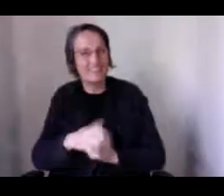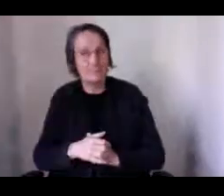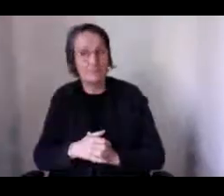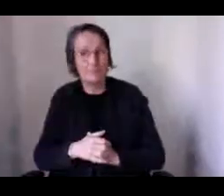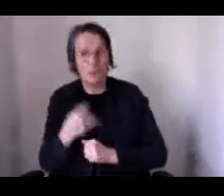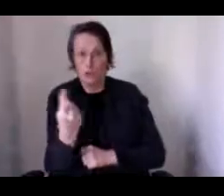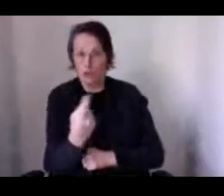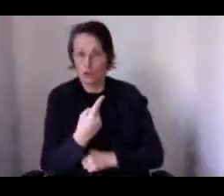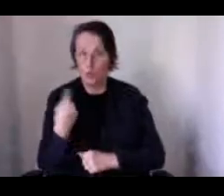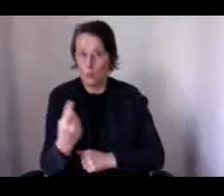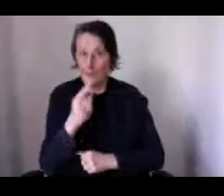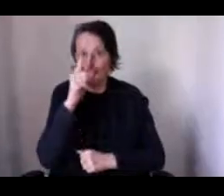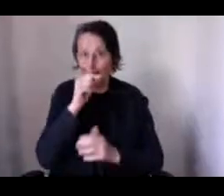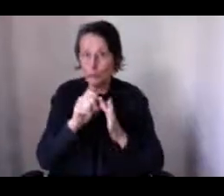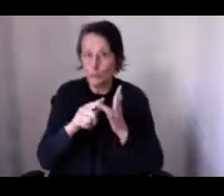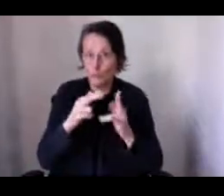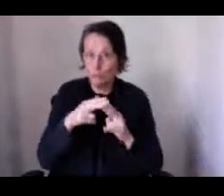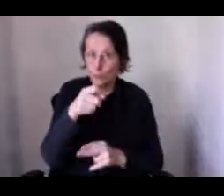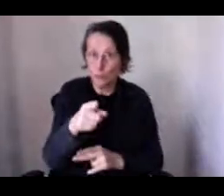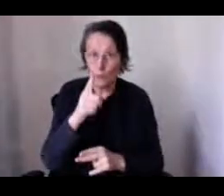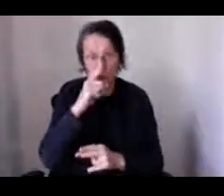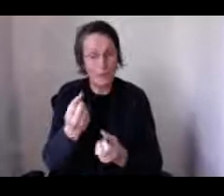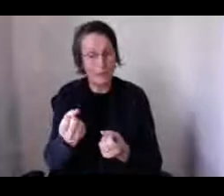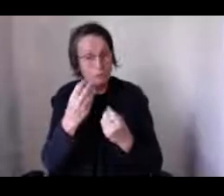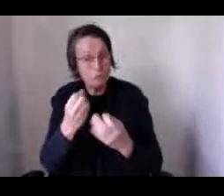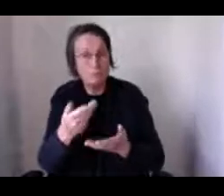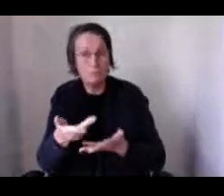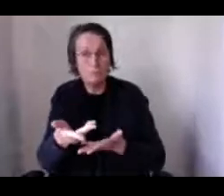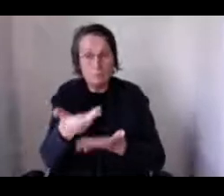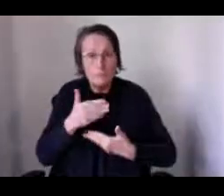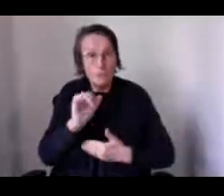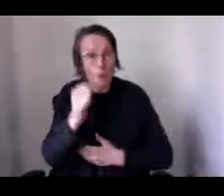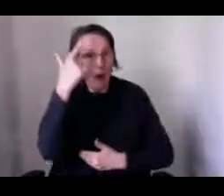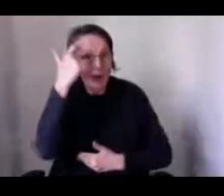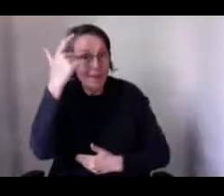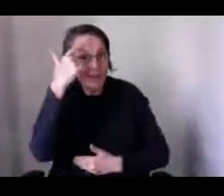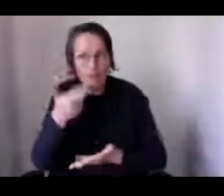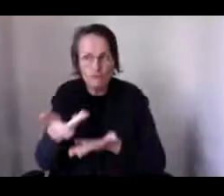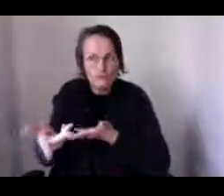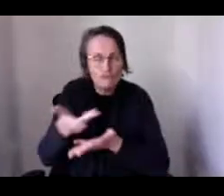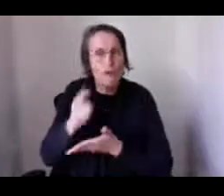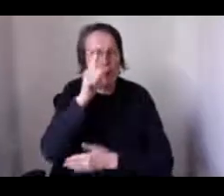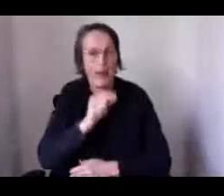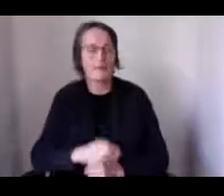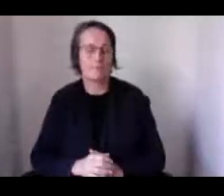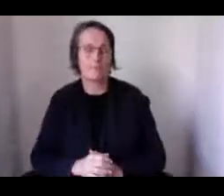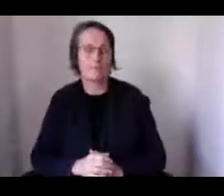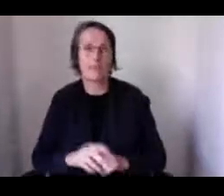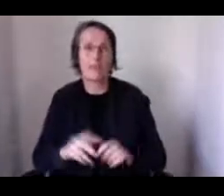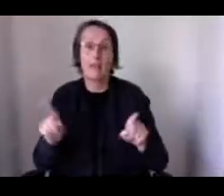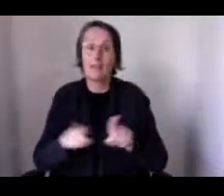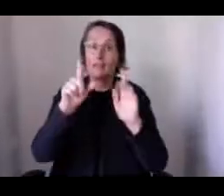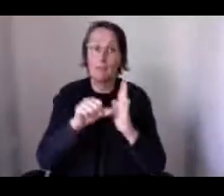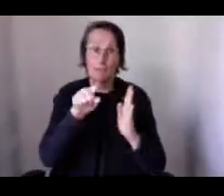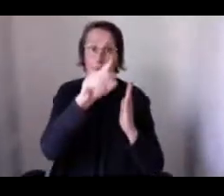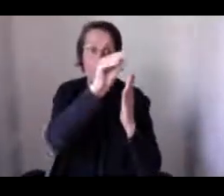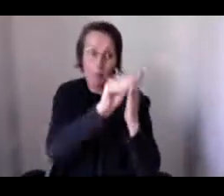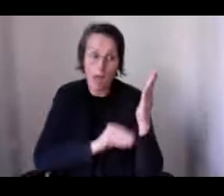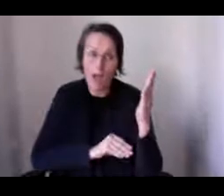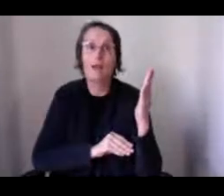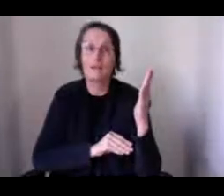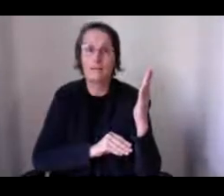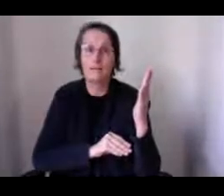be that person for you if you'd like to get in contact. Also, while you're writing the application, sometimes it's really great